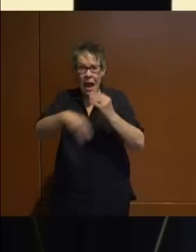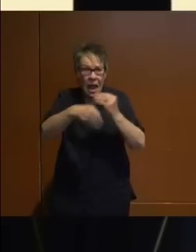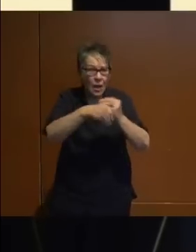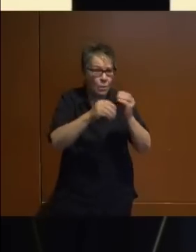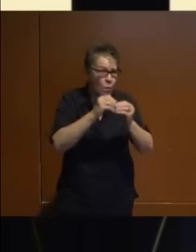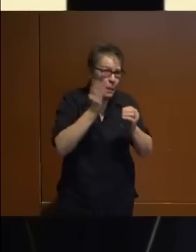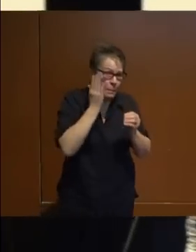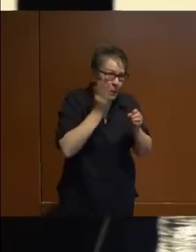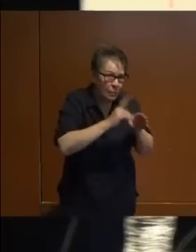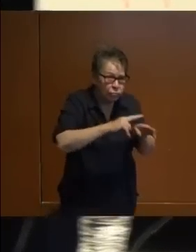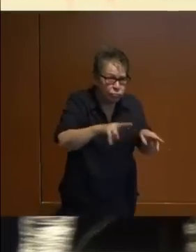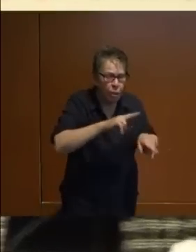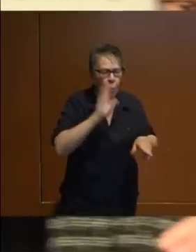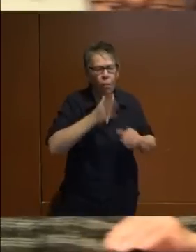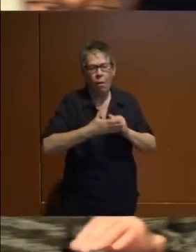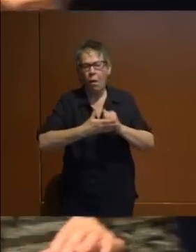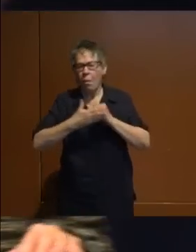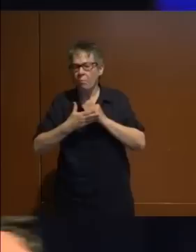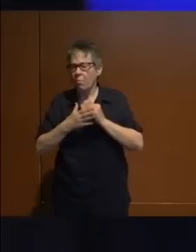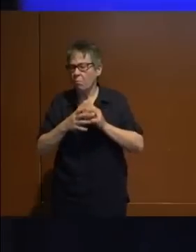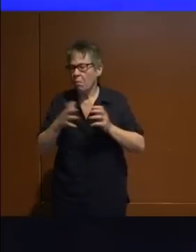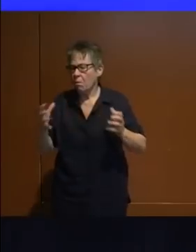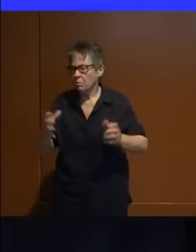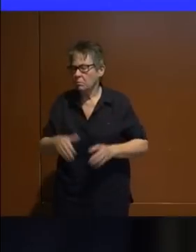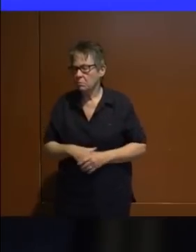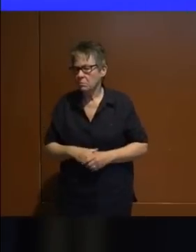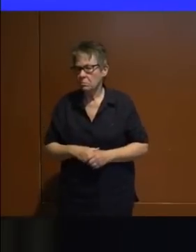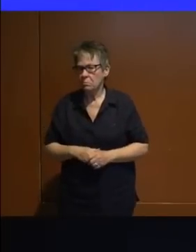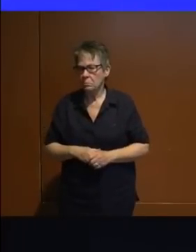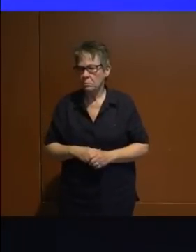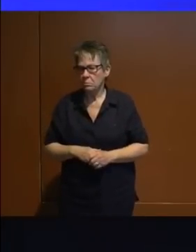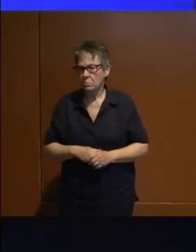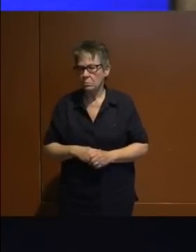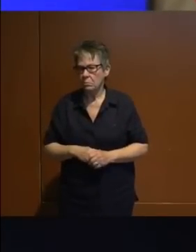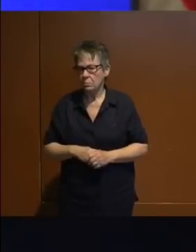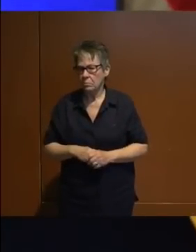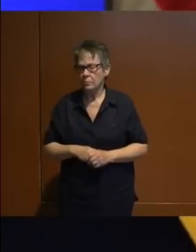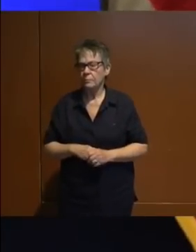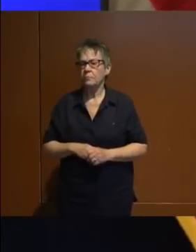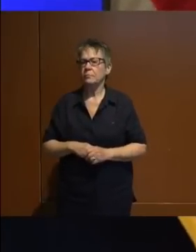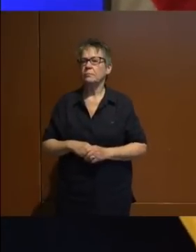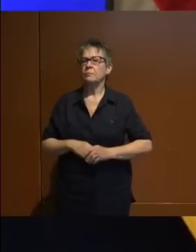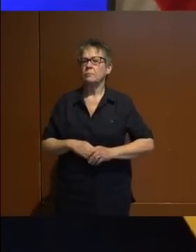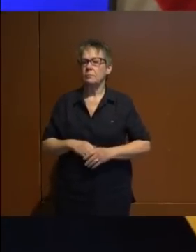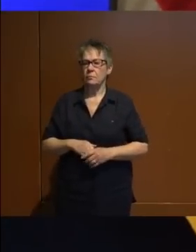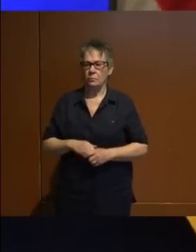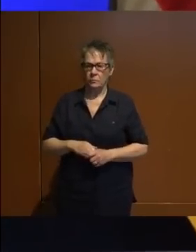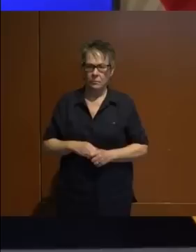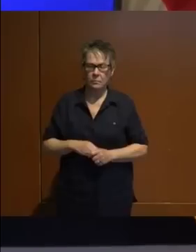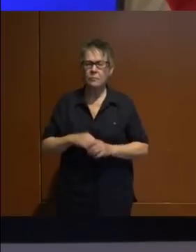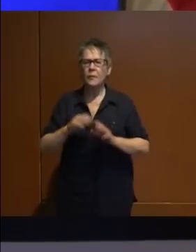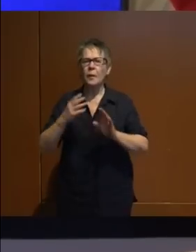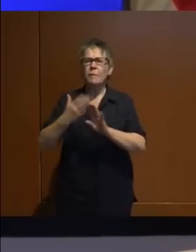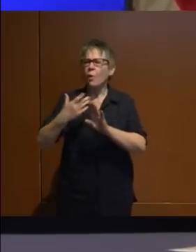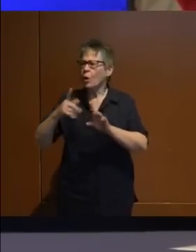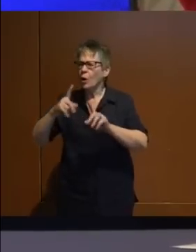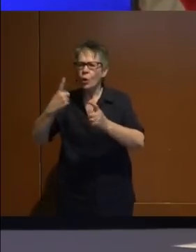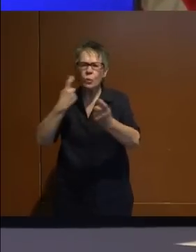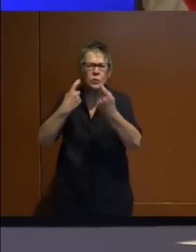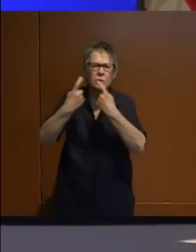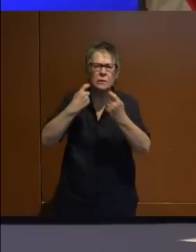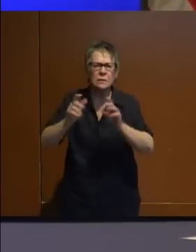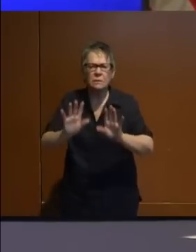imminently. Thank you. Judy, thank you. A couple of things before we go to questions. I mentioned on the